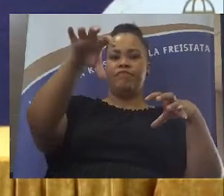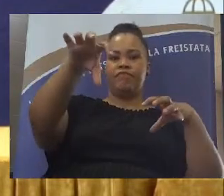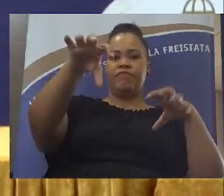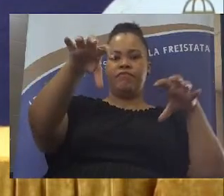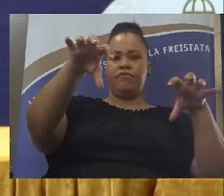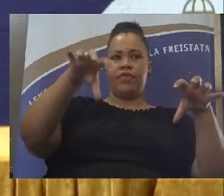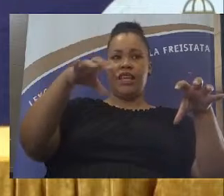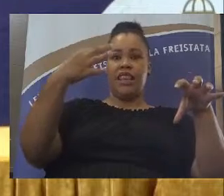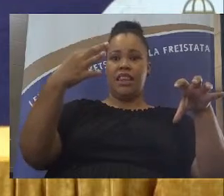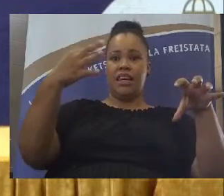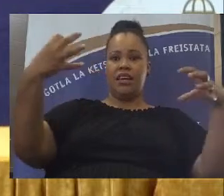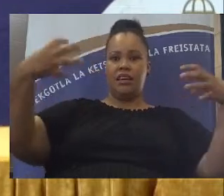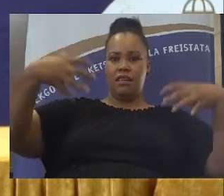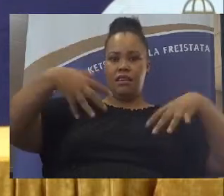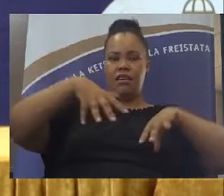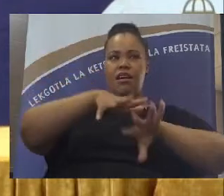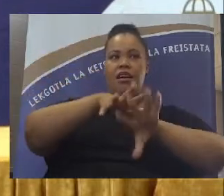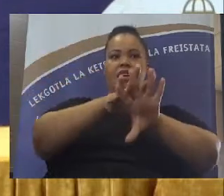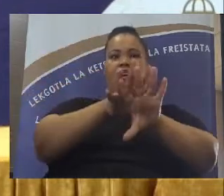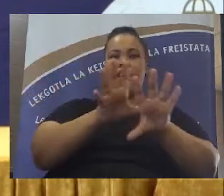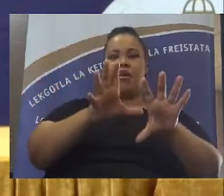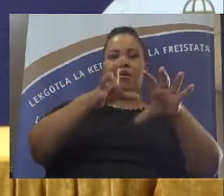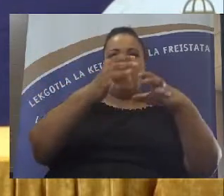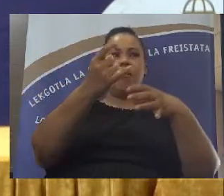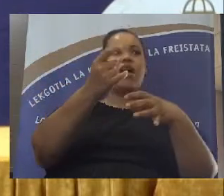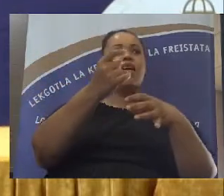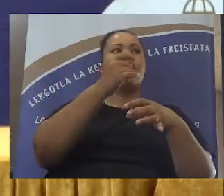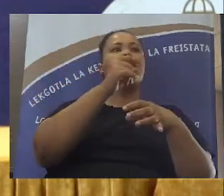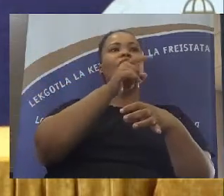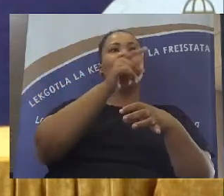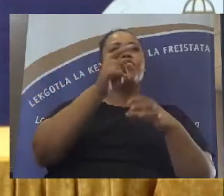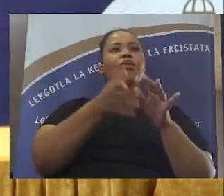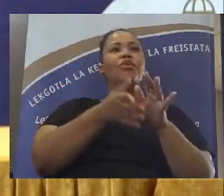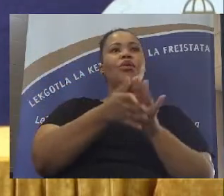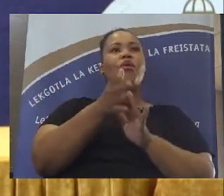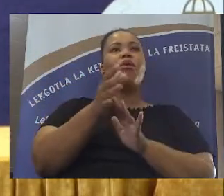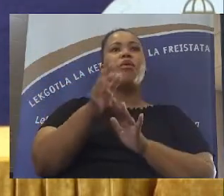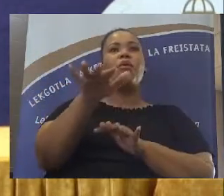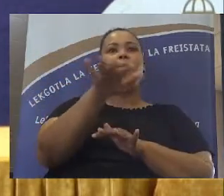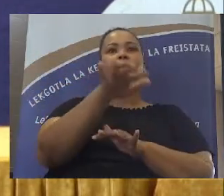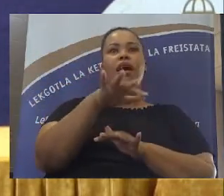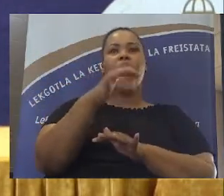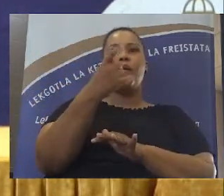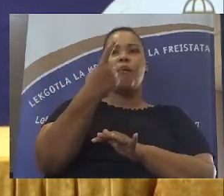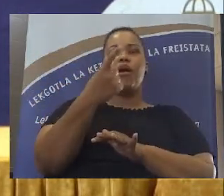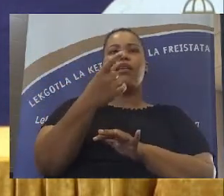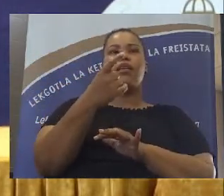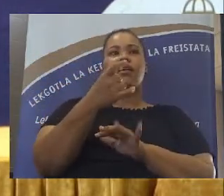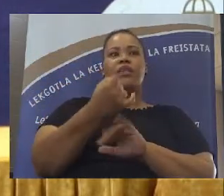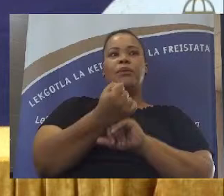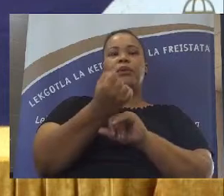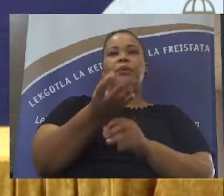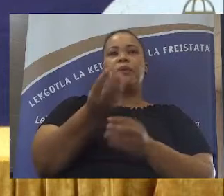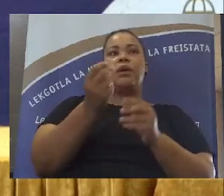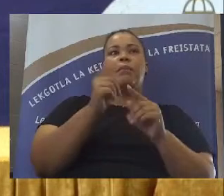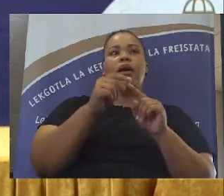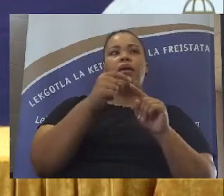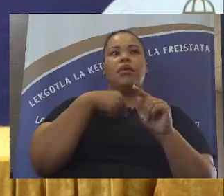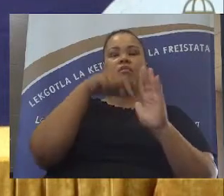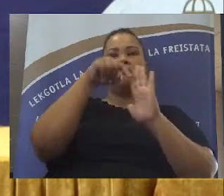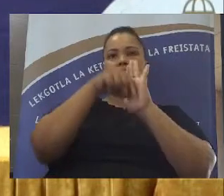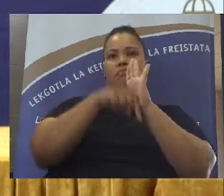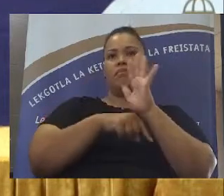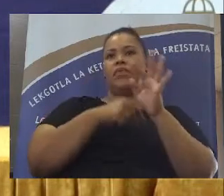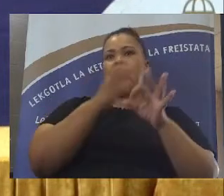single entity. So you will be going to one entity and get support. But I will talk to that in detail. The